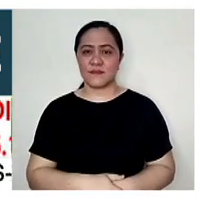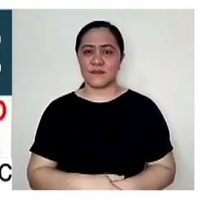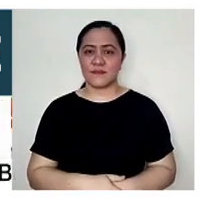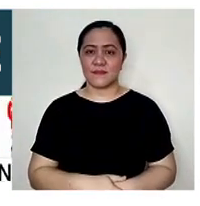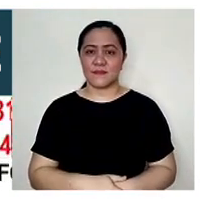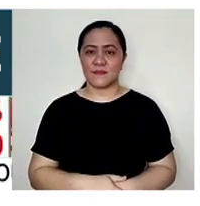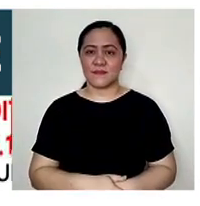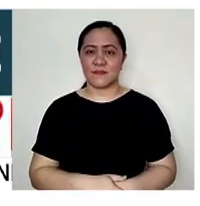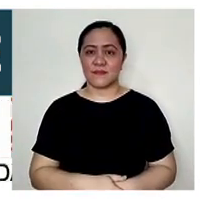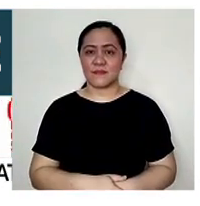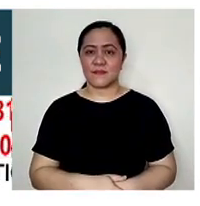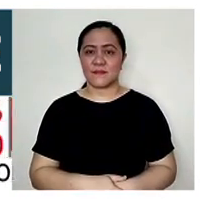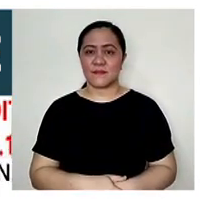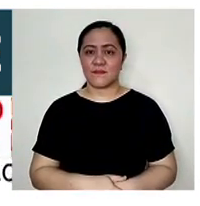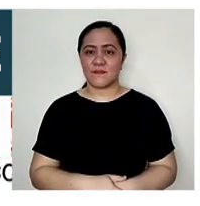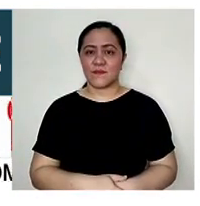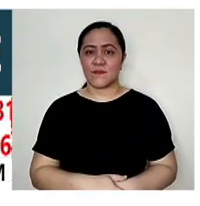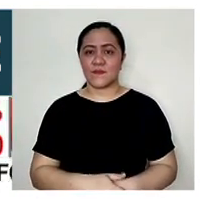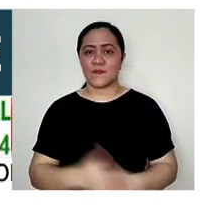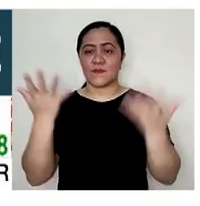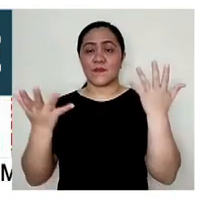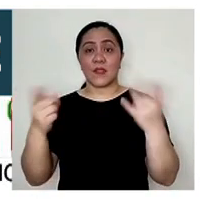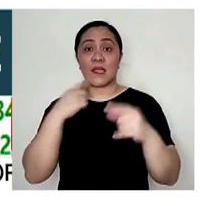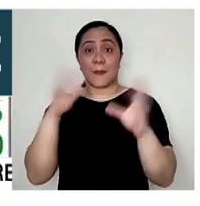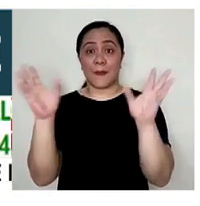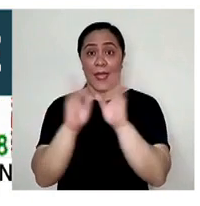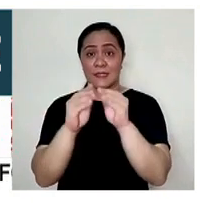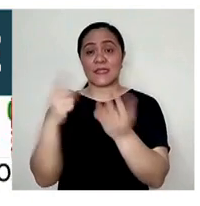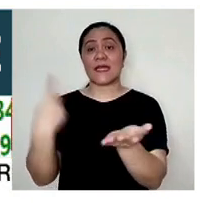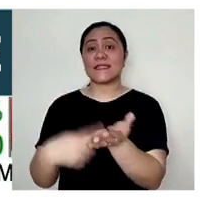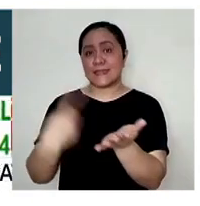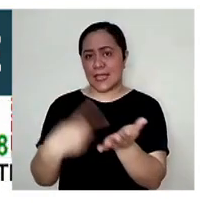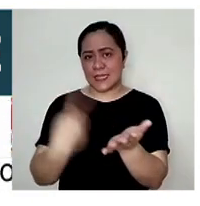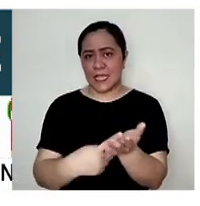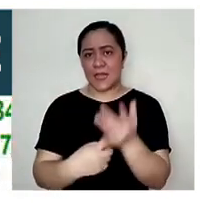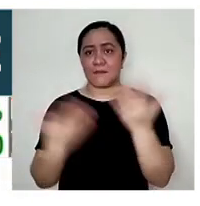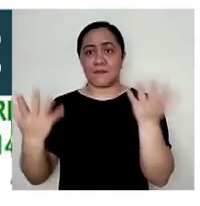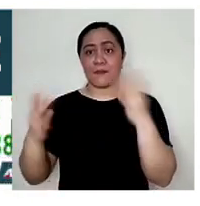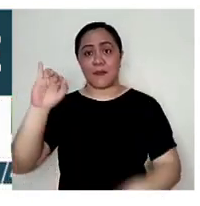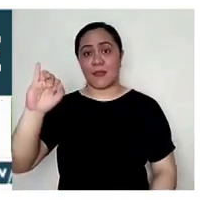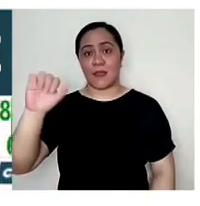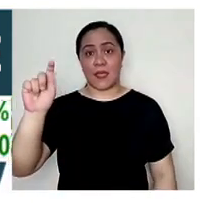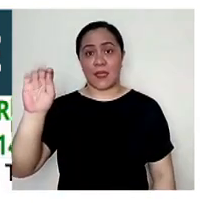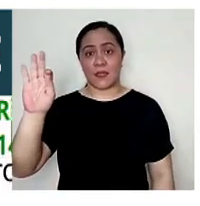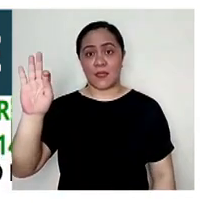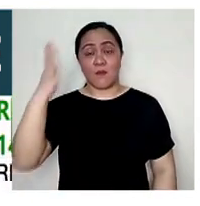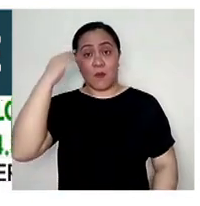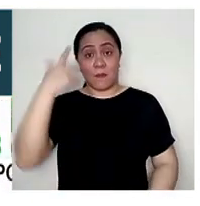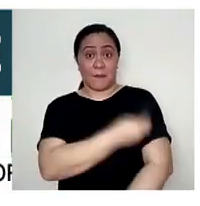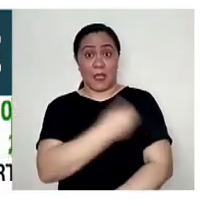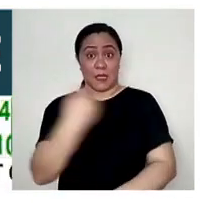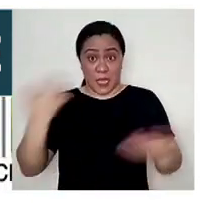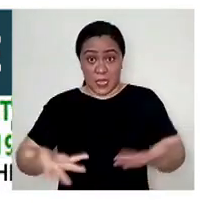it needs kind of a summit, a discussion, and maybe the IATF, because the vaccine is not yet here, right? And we